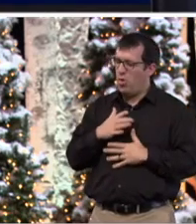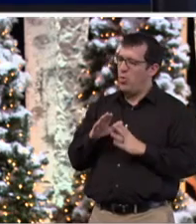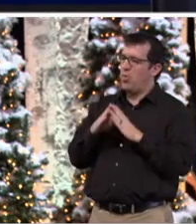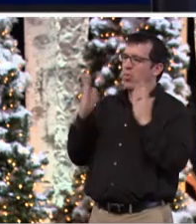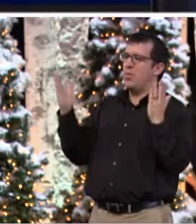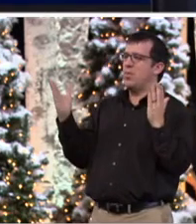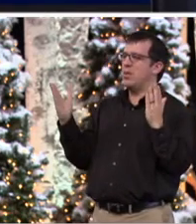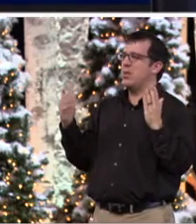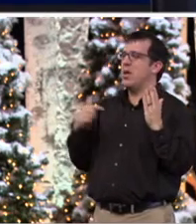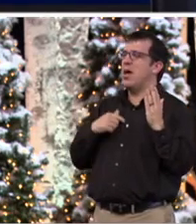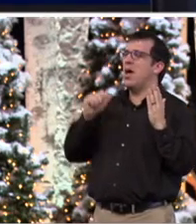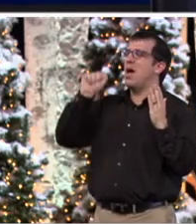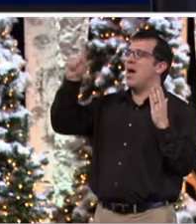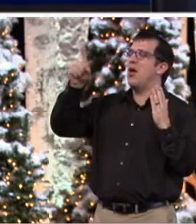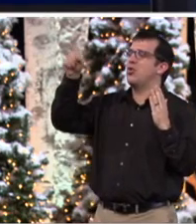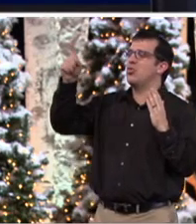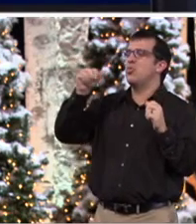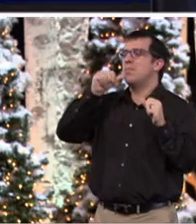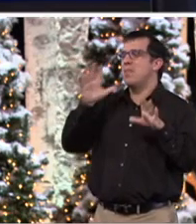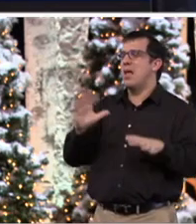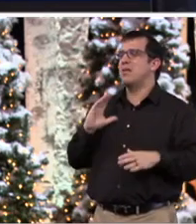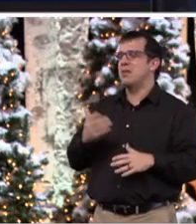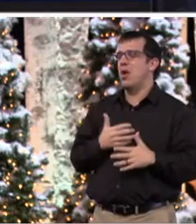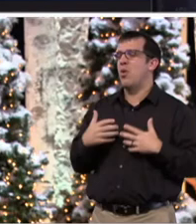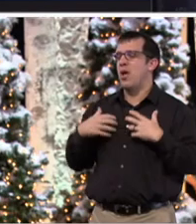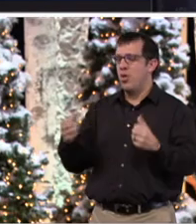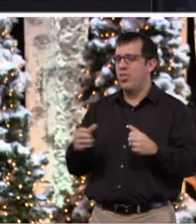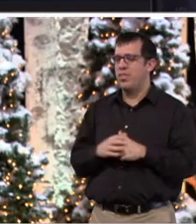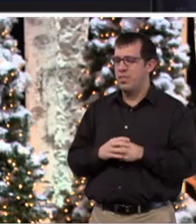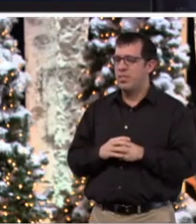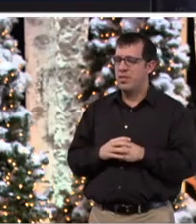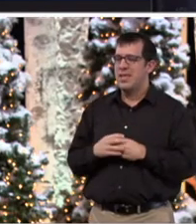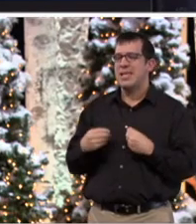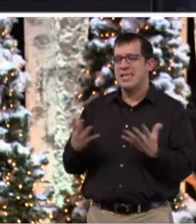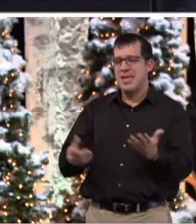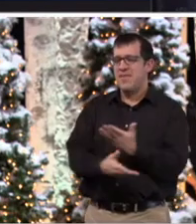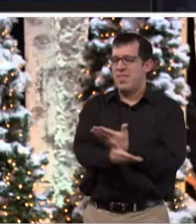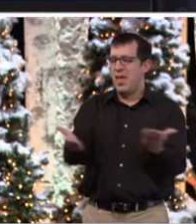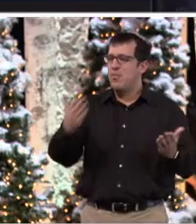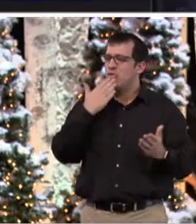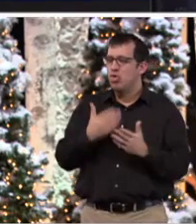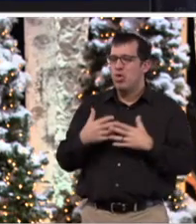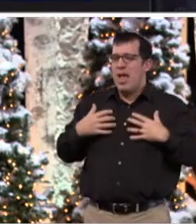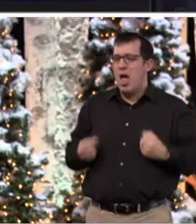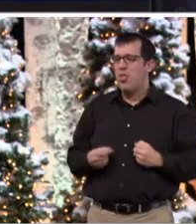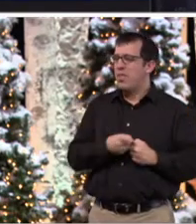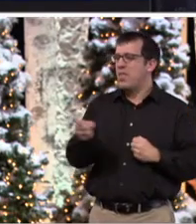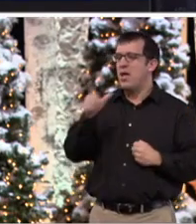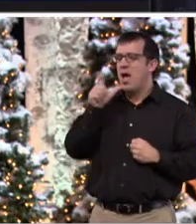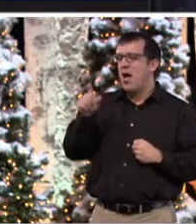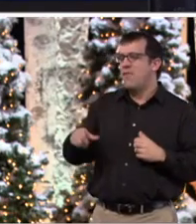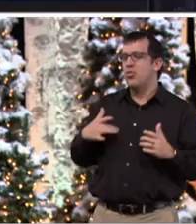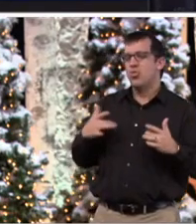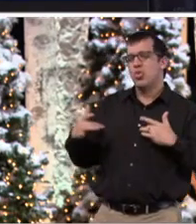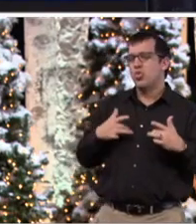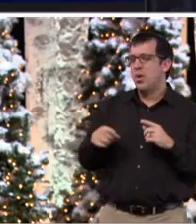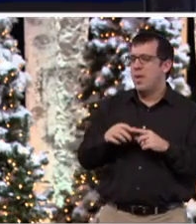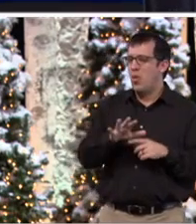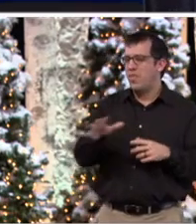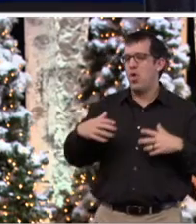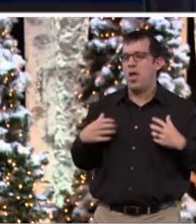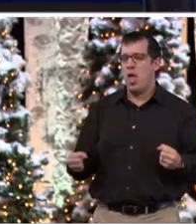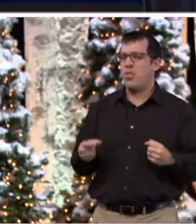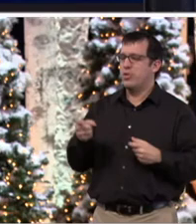I first ask you to bless their health. Give them good health so they don't have to worry about their health as